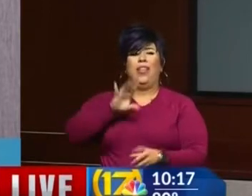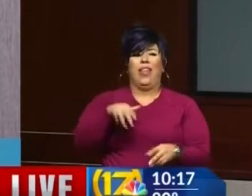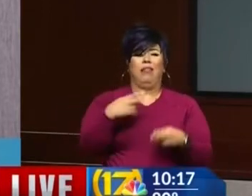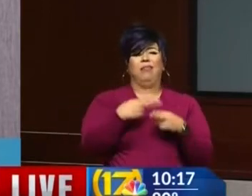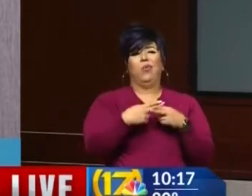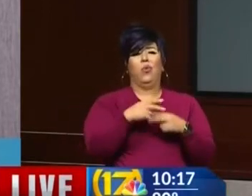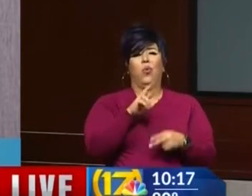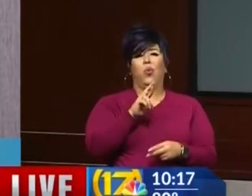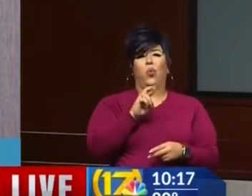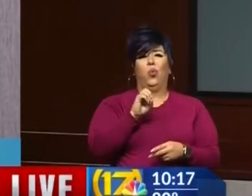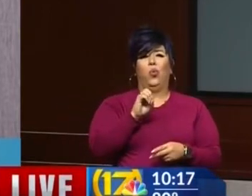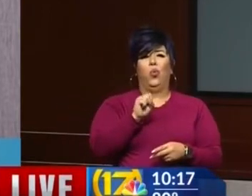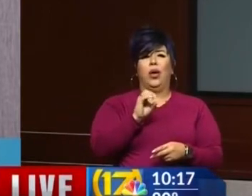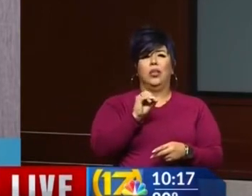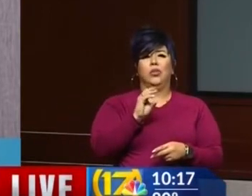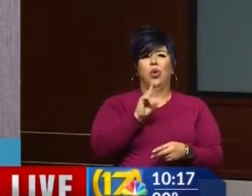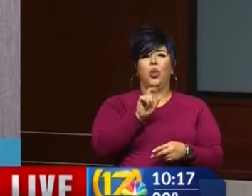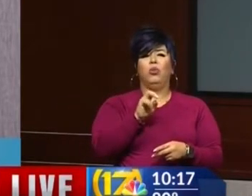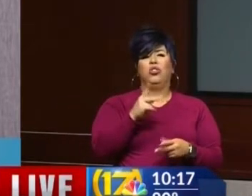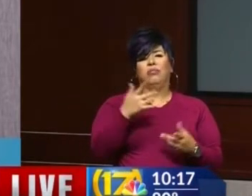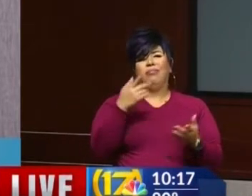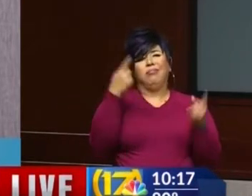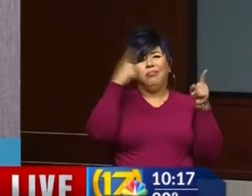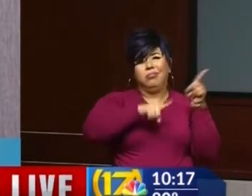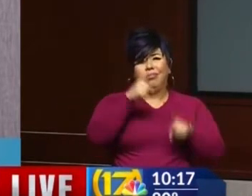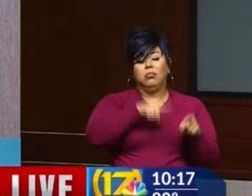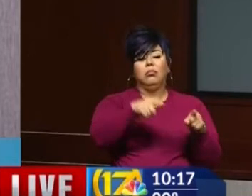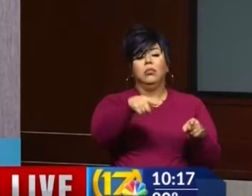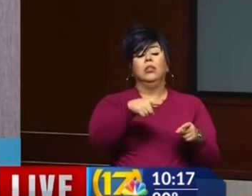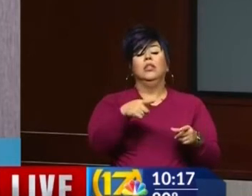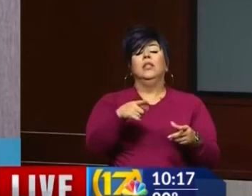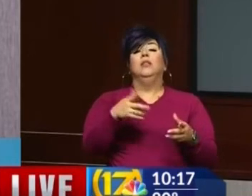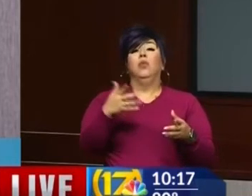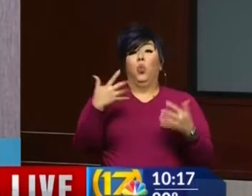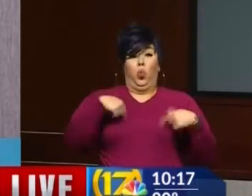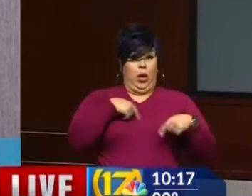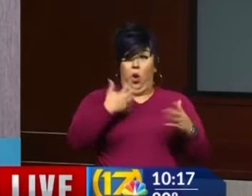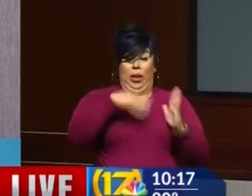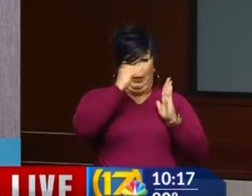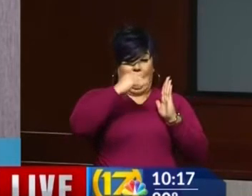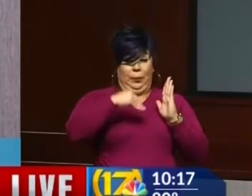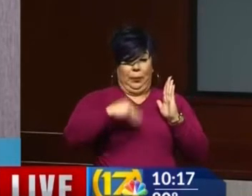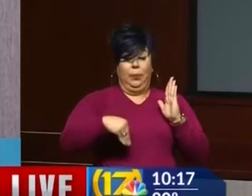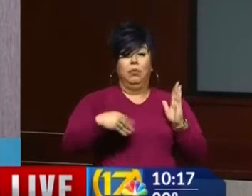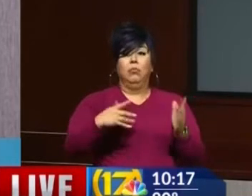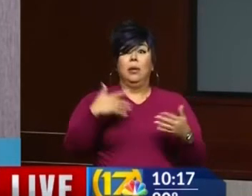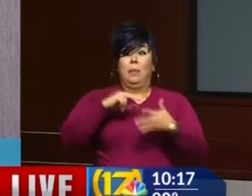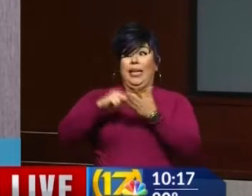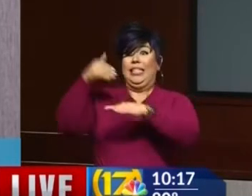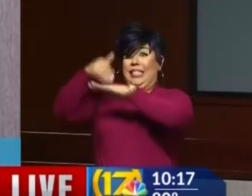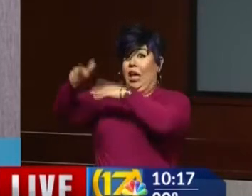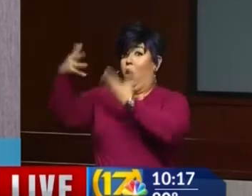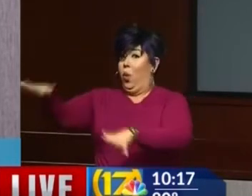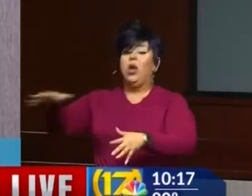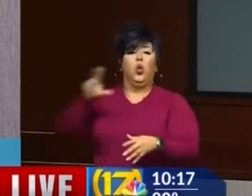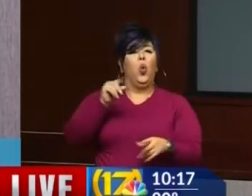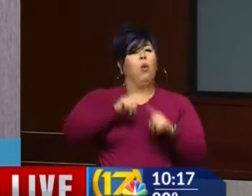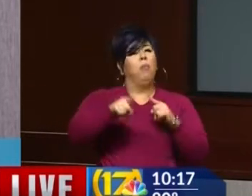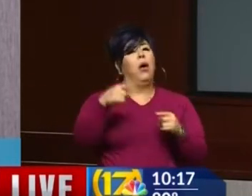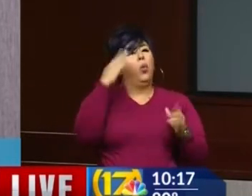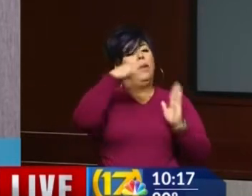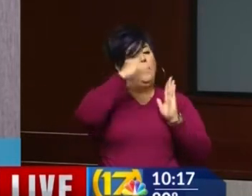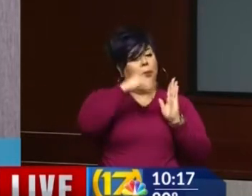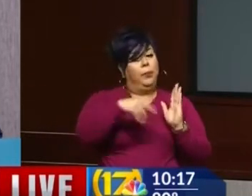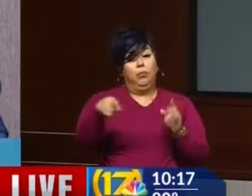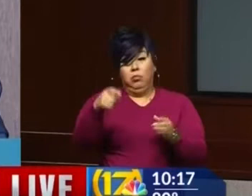been drafted, and the board will consider it next Tuesday, September 22nd. The catalyst for the board's